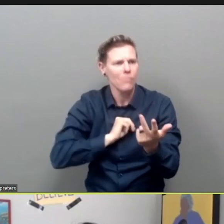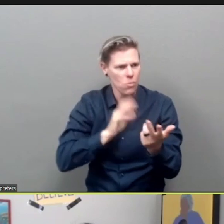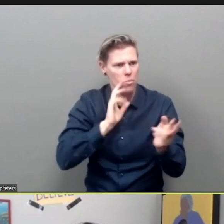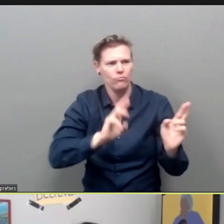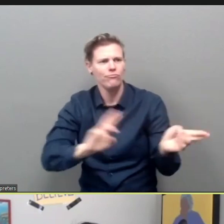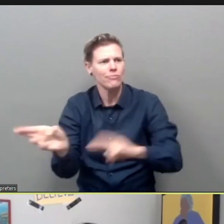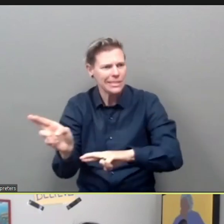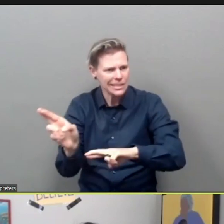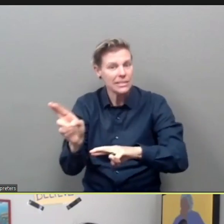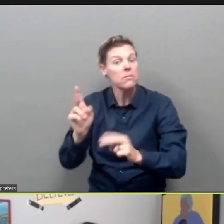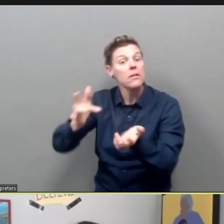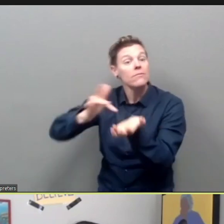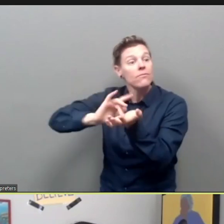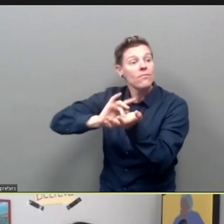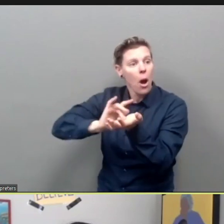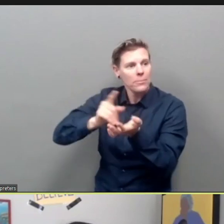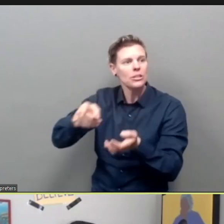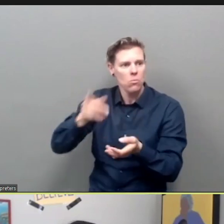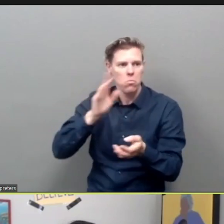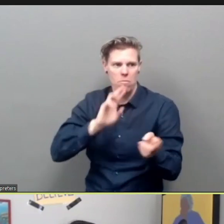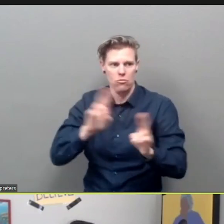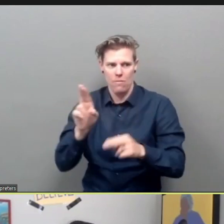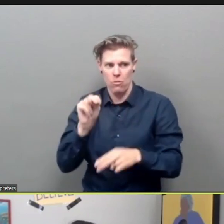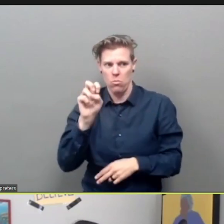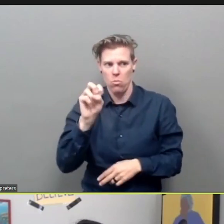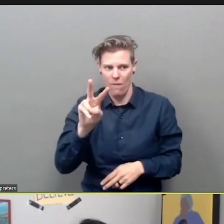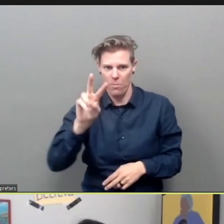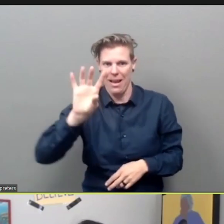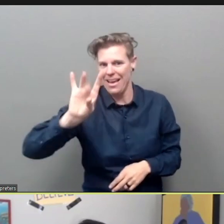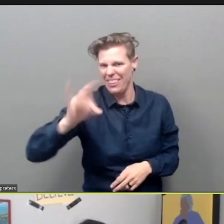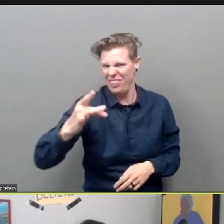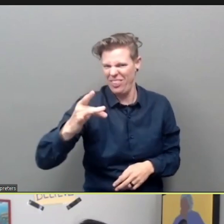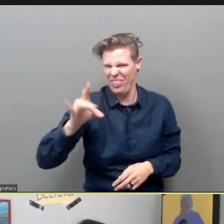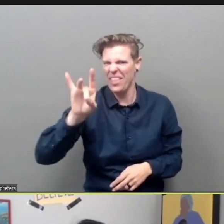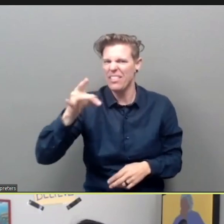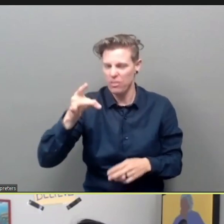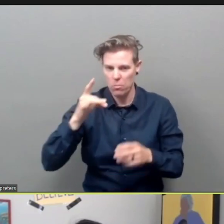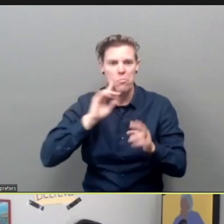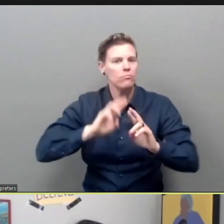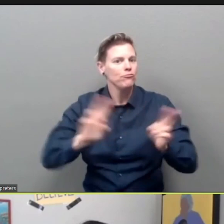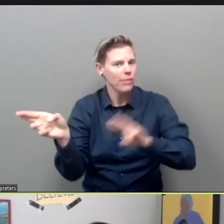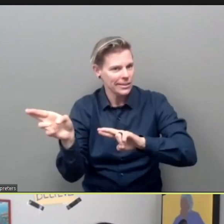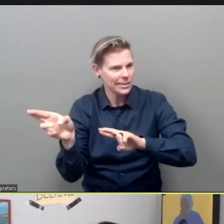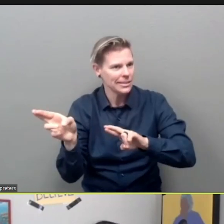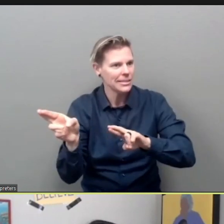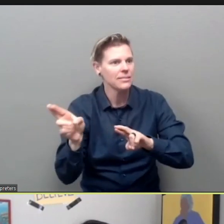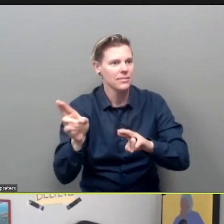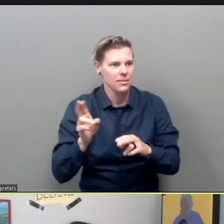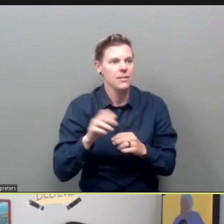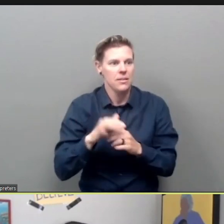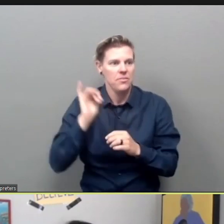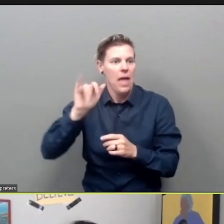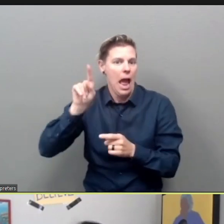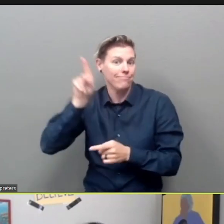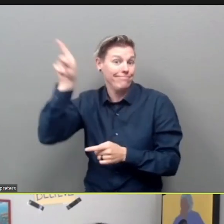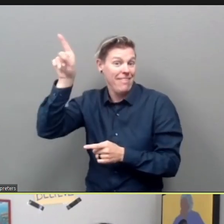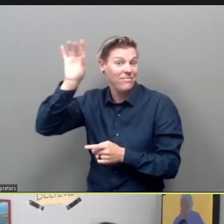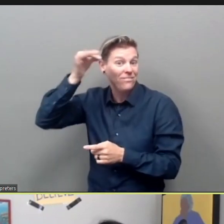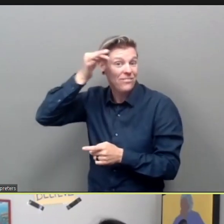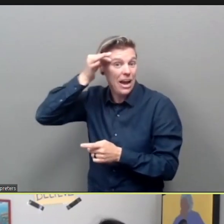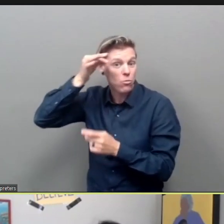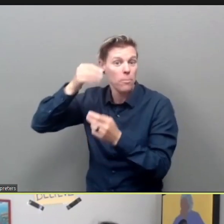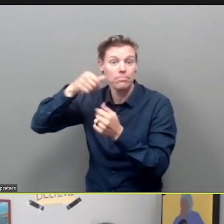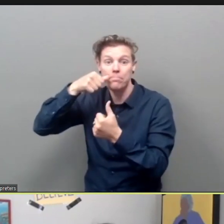November 8th, is what I understand, is when a lot of the other federal doses are coming in. And like I said, it's a staggered